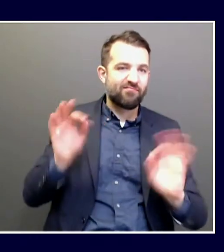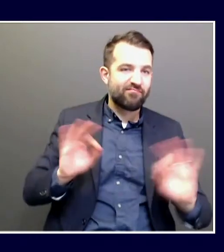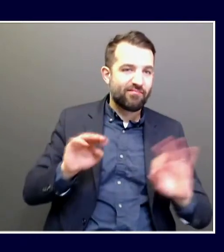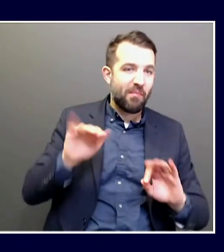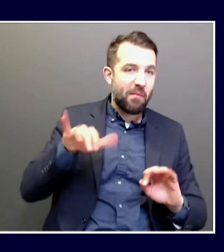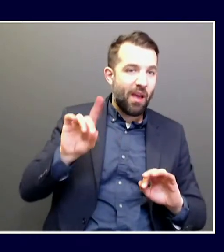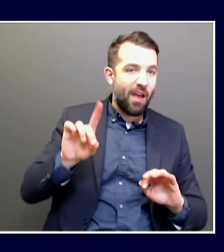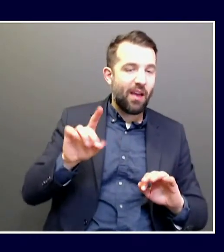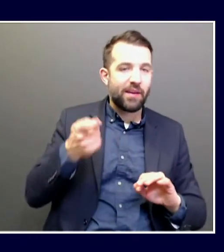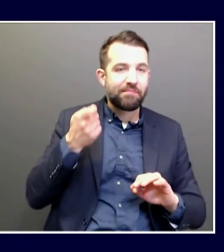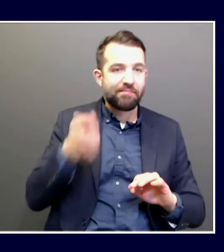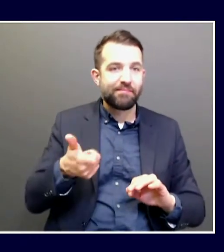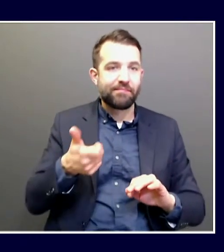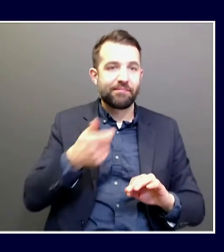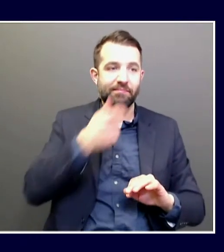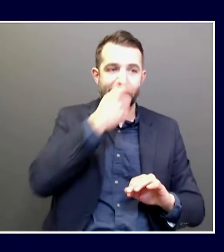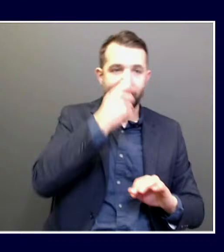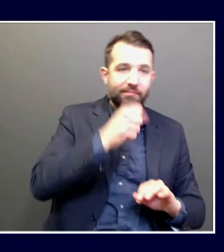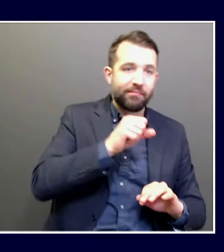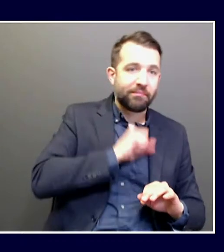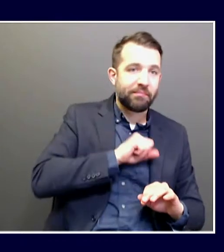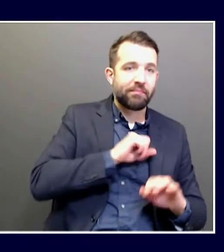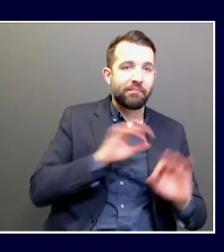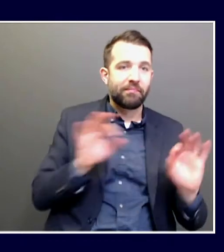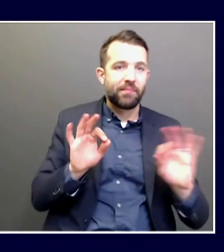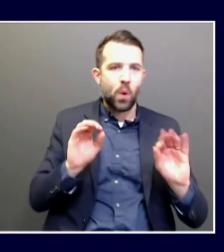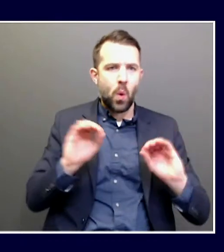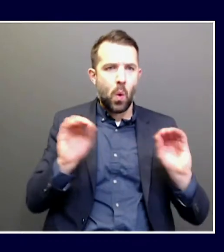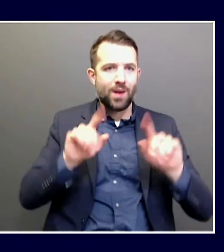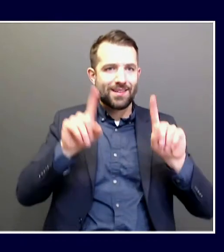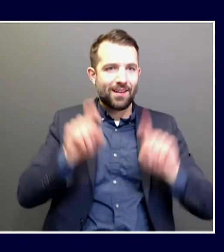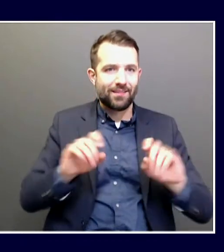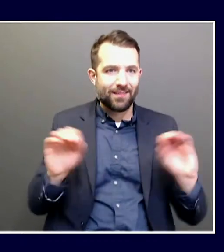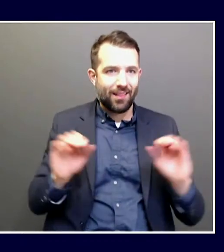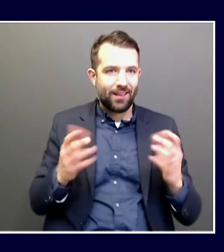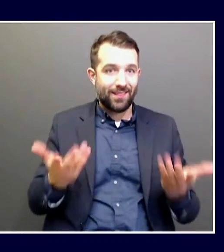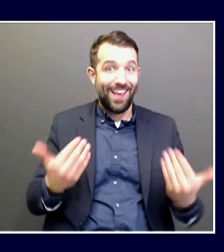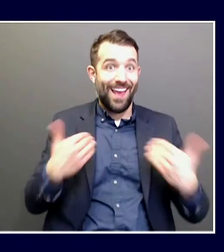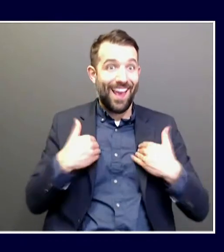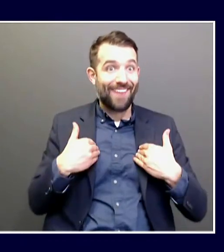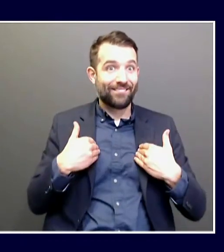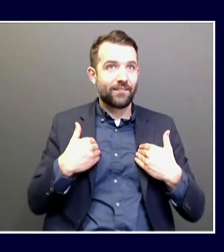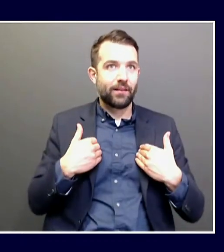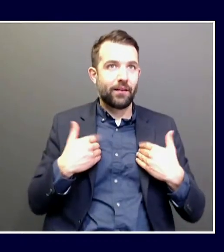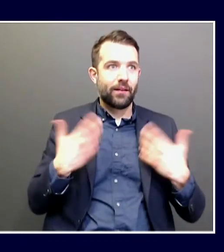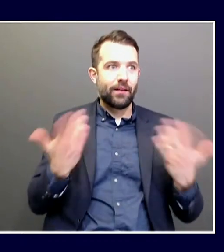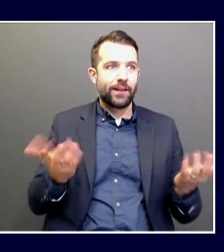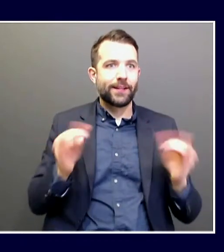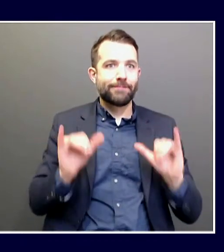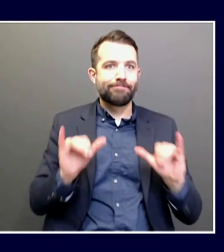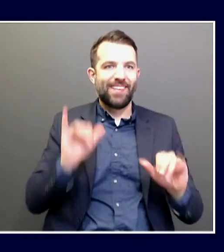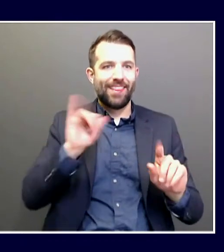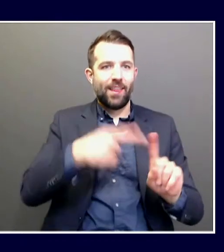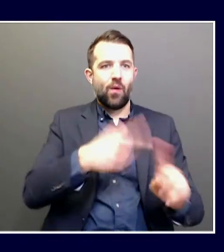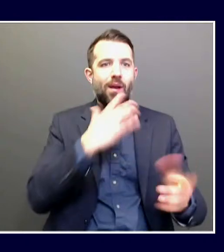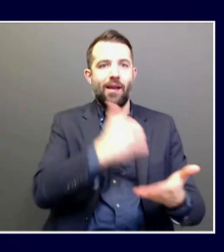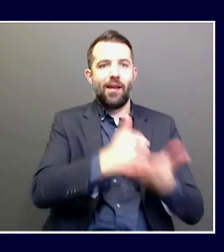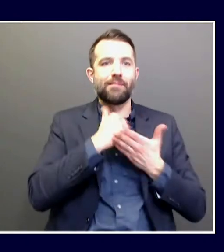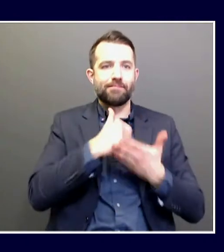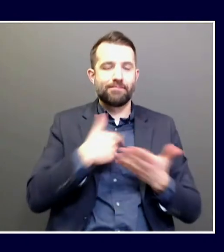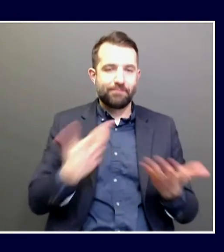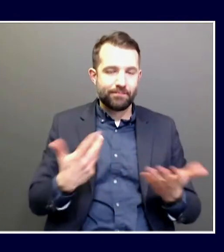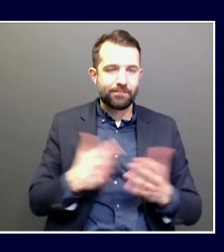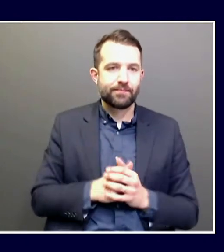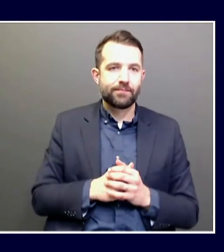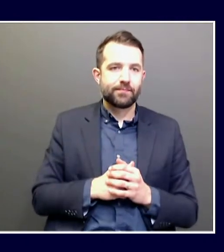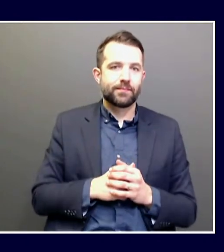purposes, it tells us something, but it doesn't tell us where we stand with respect to things like disease burden. That's why we think wastewater testing